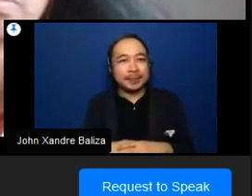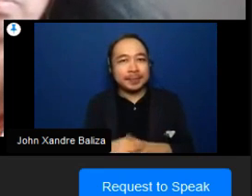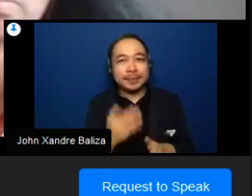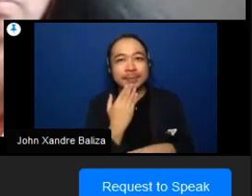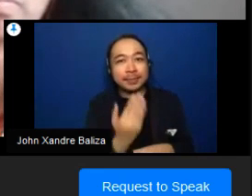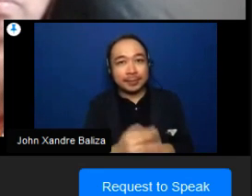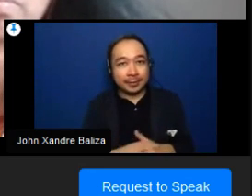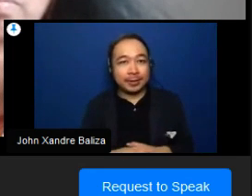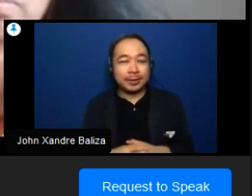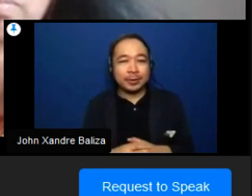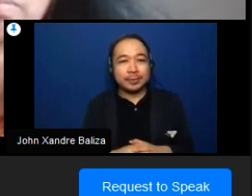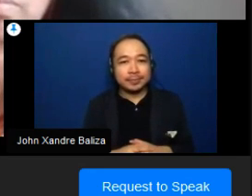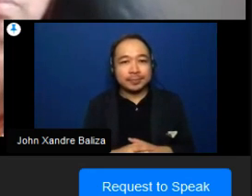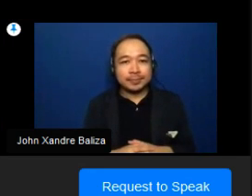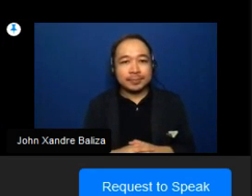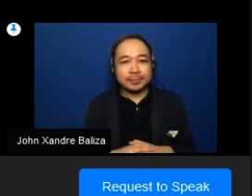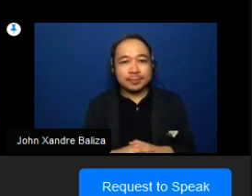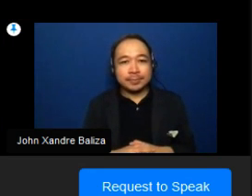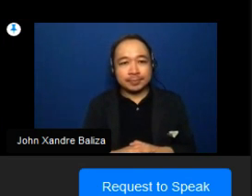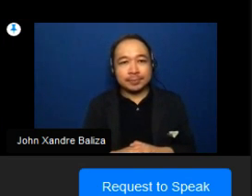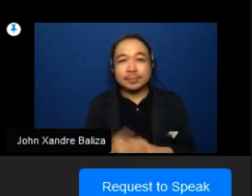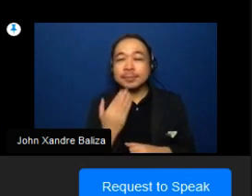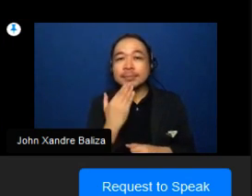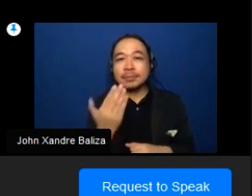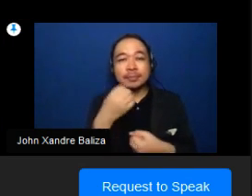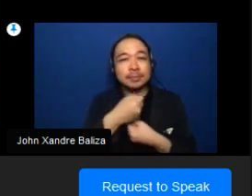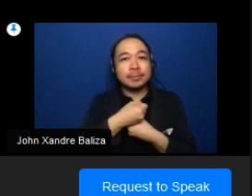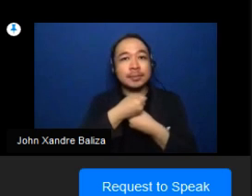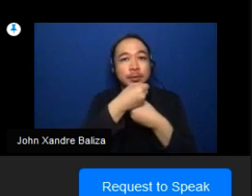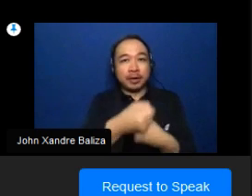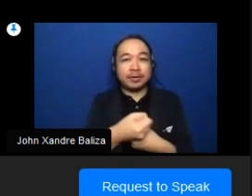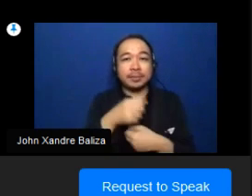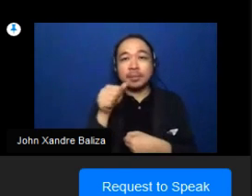I thank the distinguished representative from ARROW.